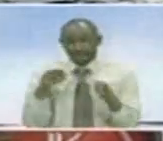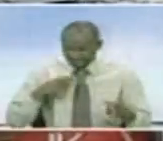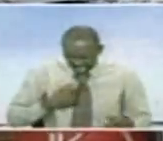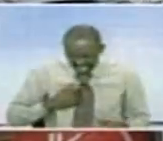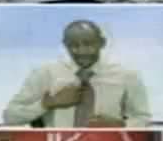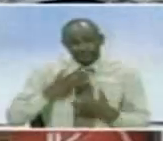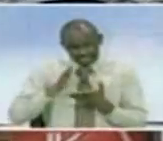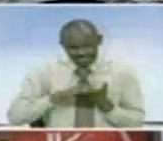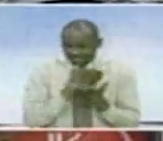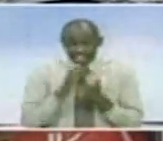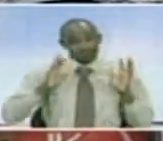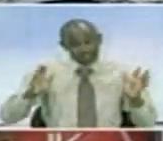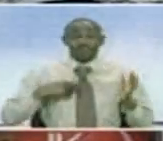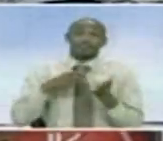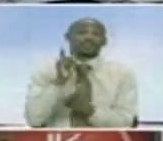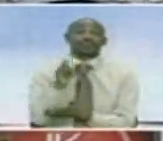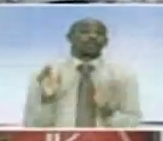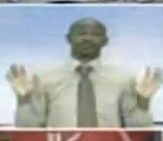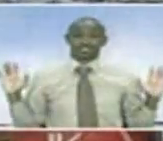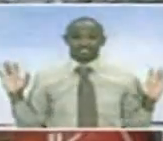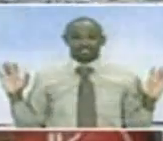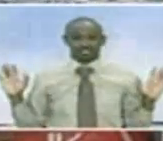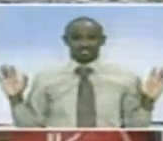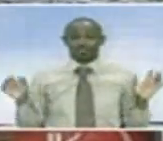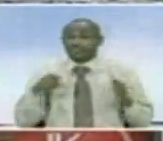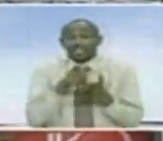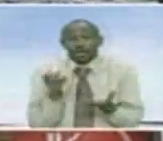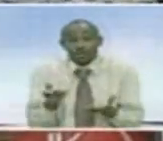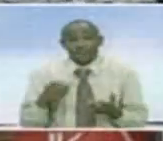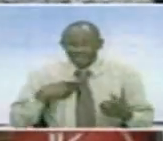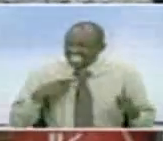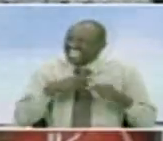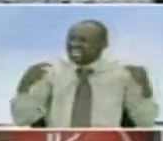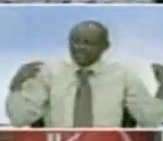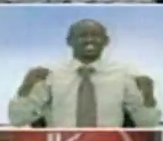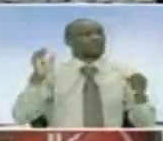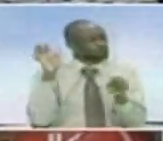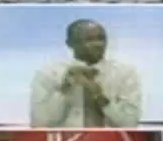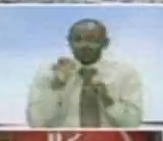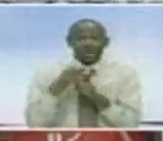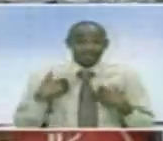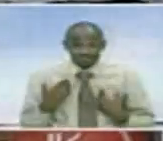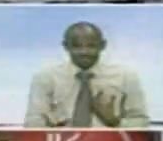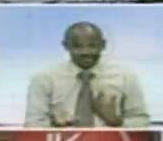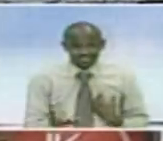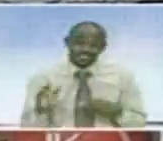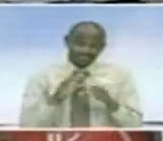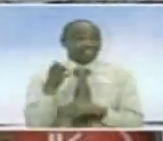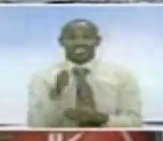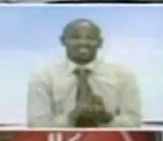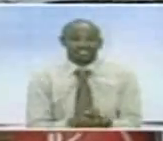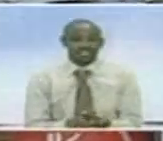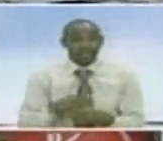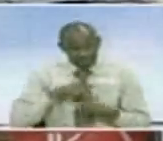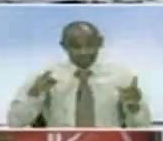part and I paid for it by creating enemies around me. But today,